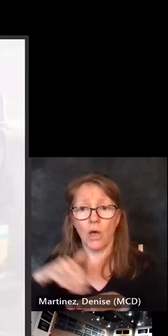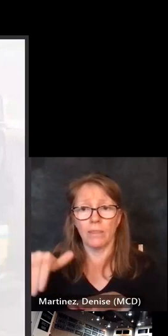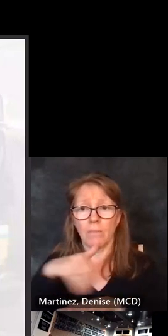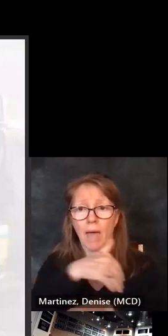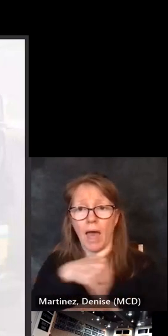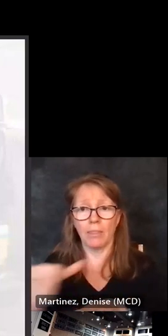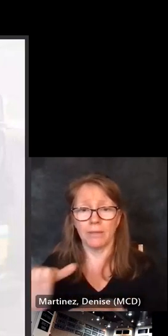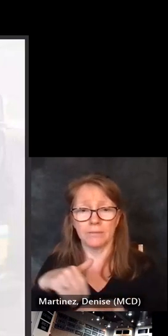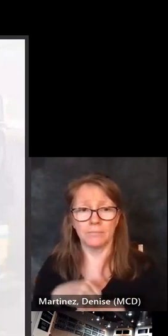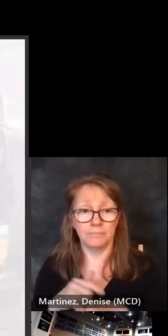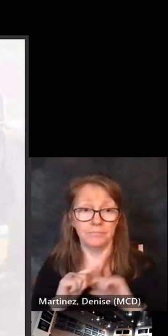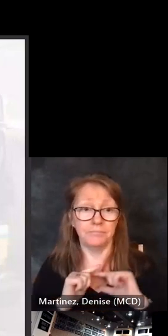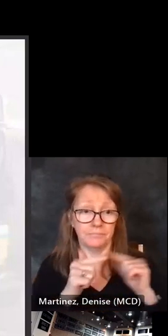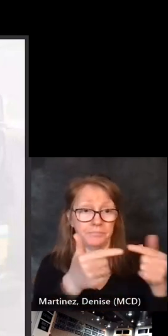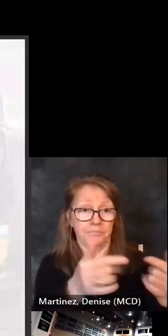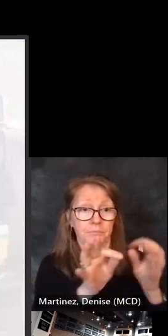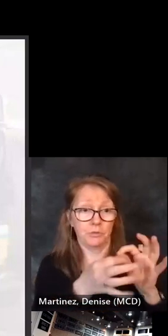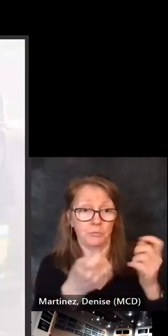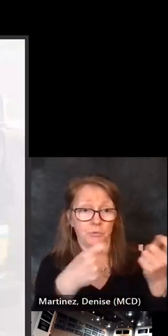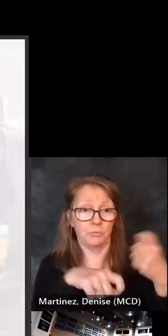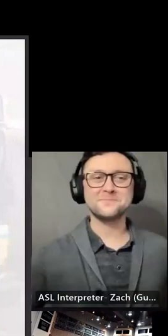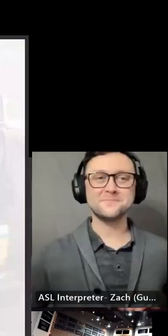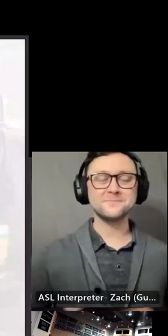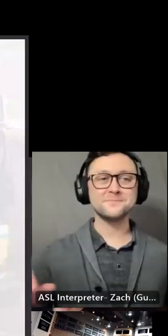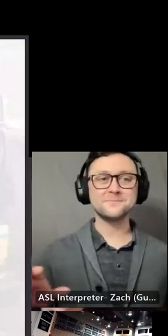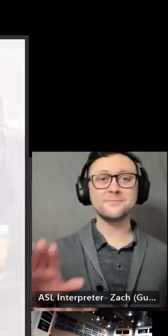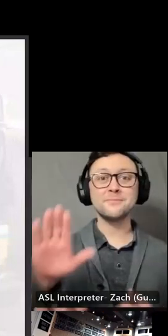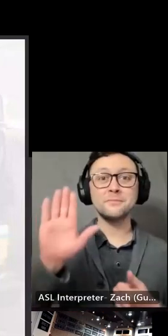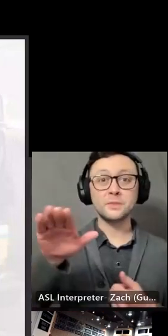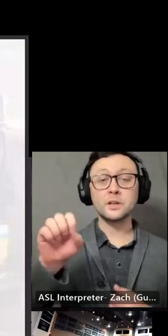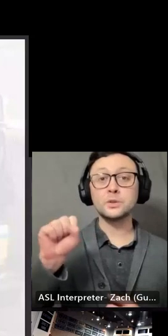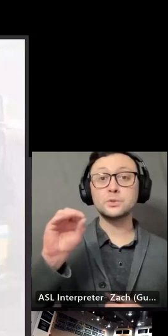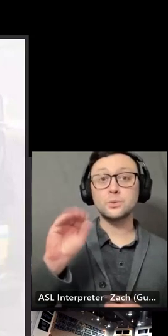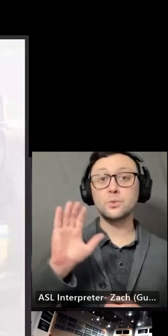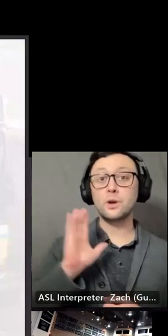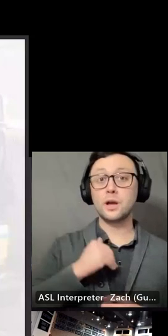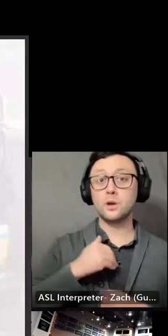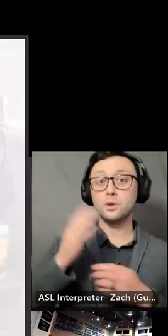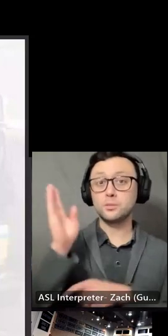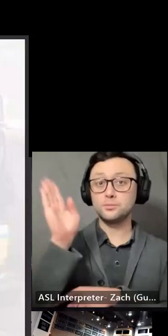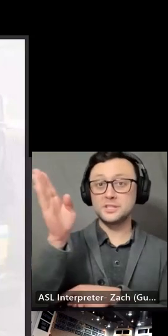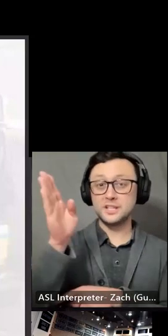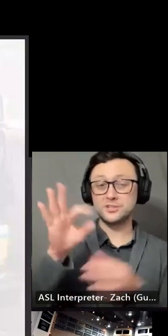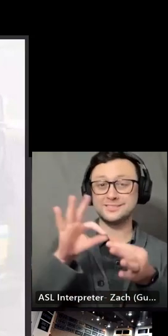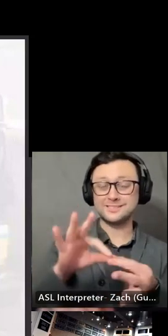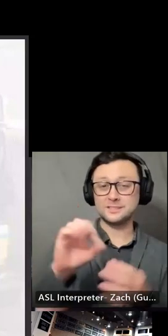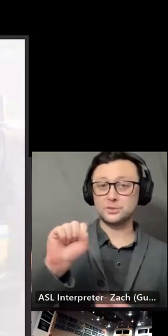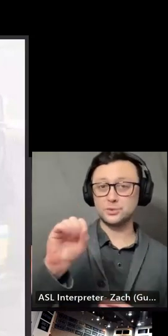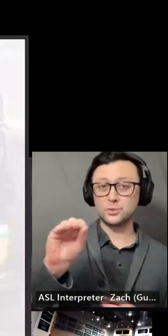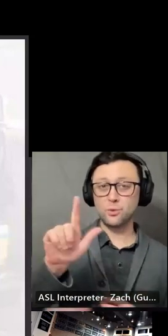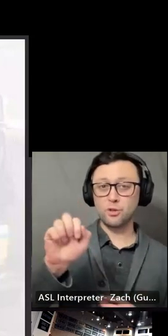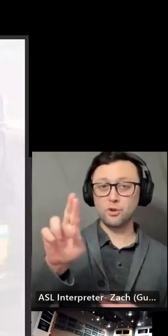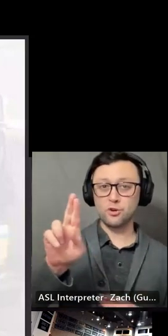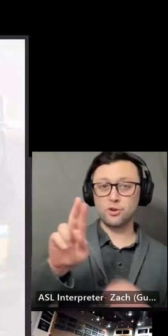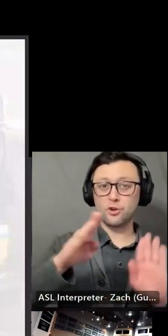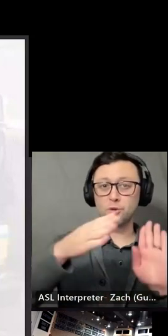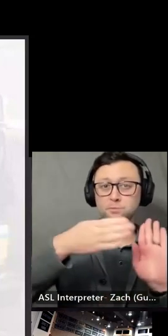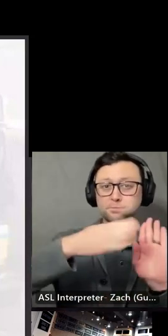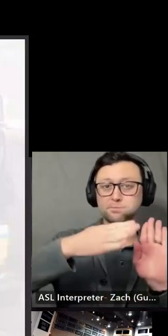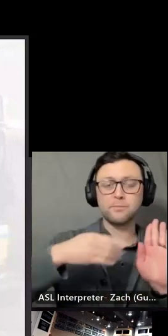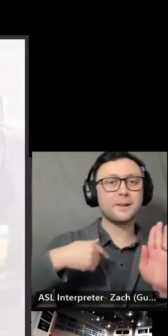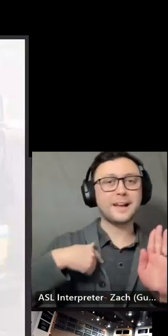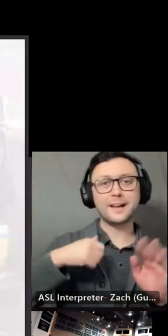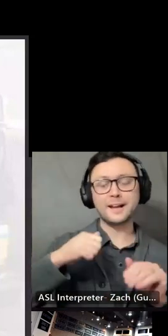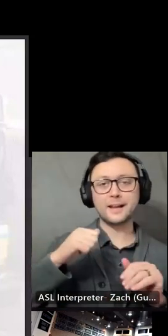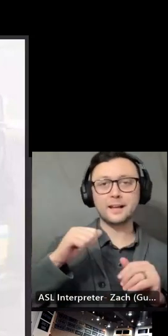Now, keep it brief. We are planning for solar. Oversight to not include that in the presentation, but it is going to be a huge opportunity. And